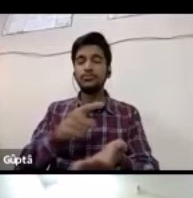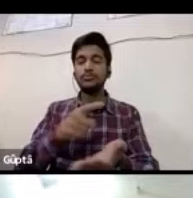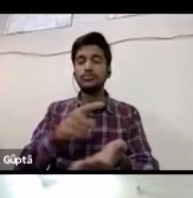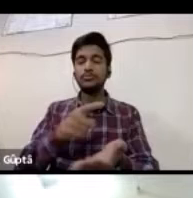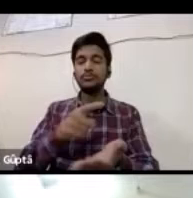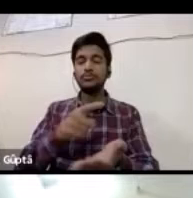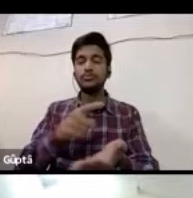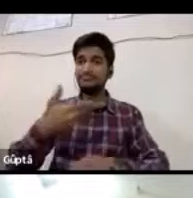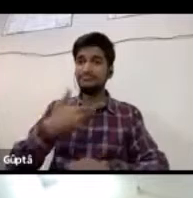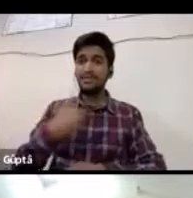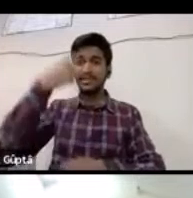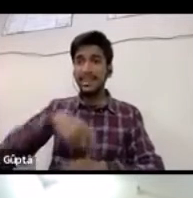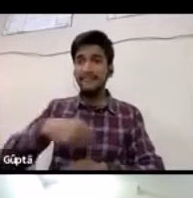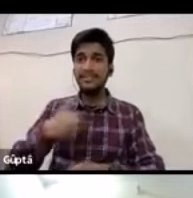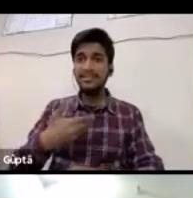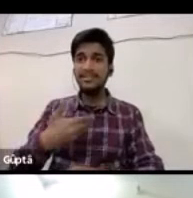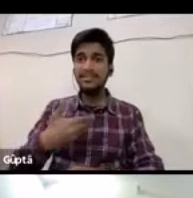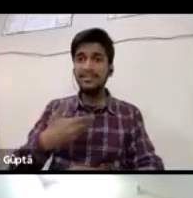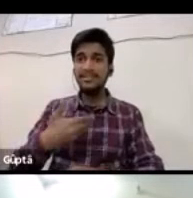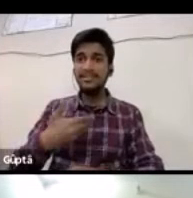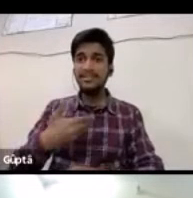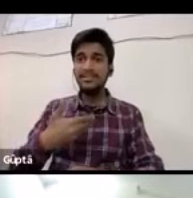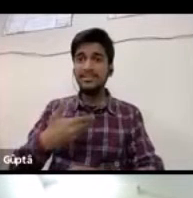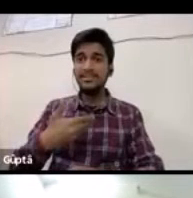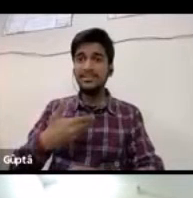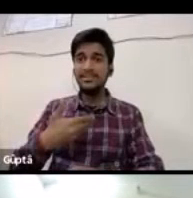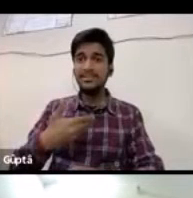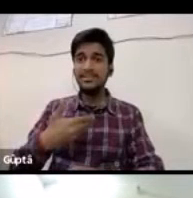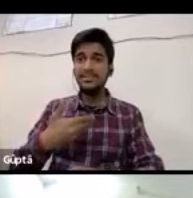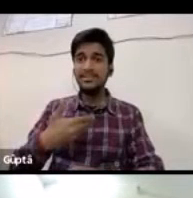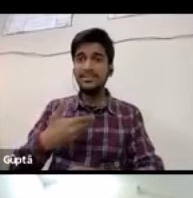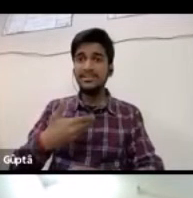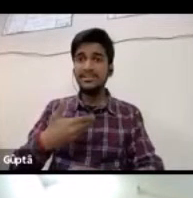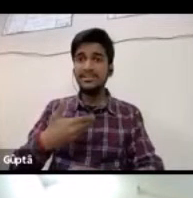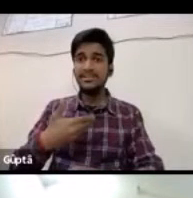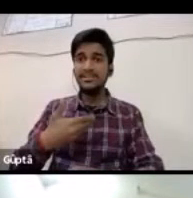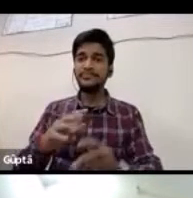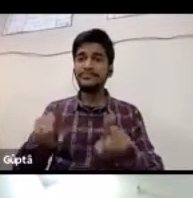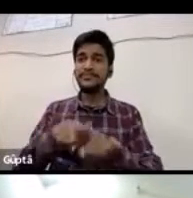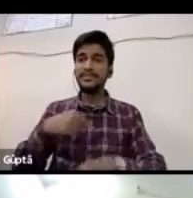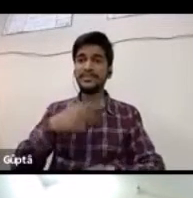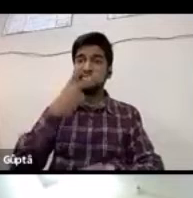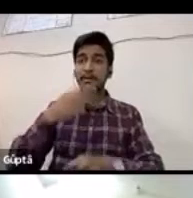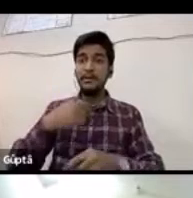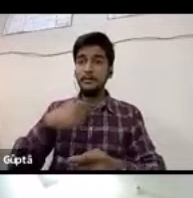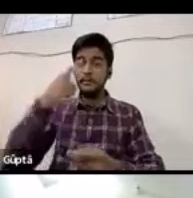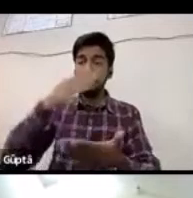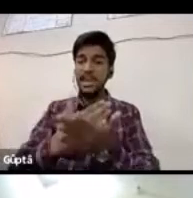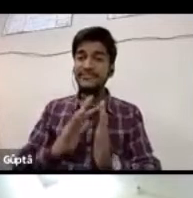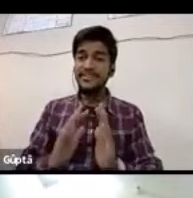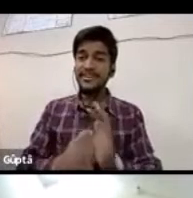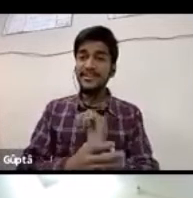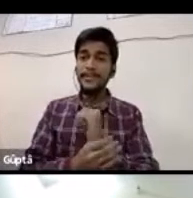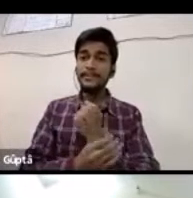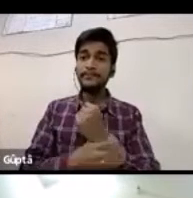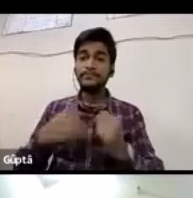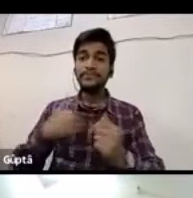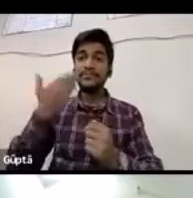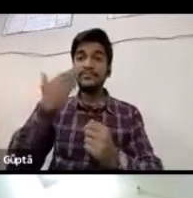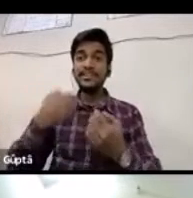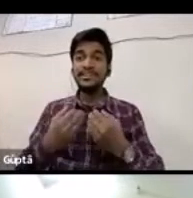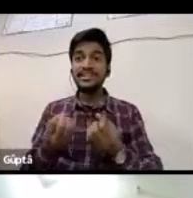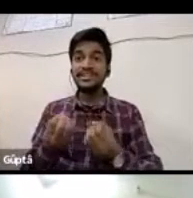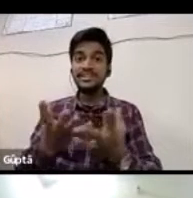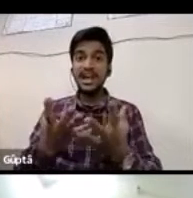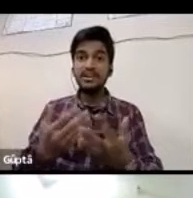easy at all, you know. But still, as I really believe that whether it's in the beginning or in the middle, we all are still